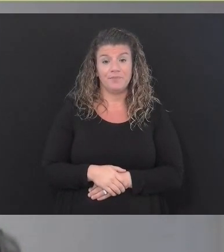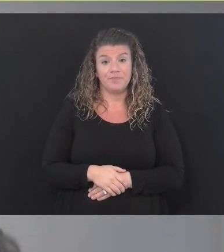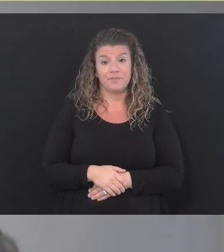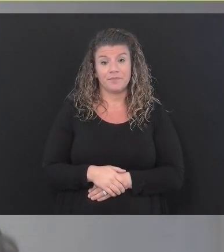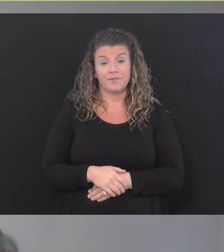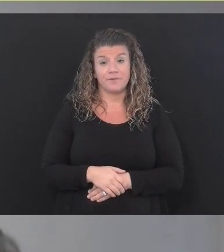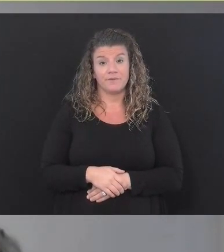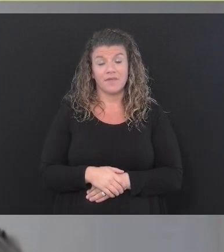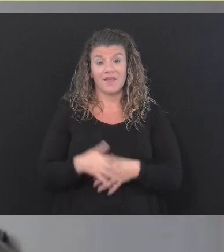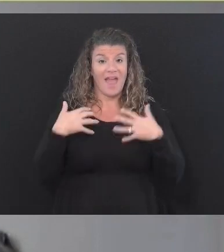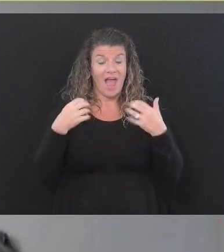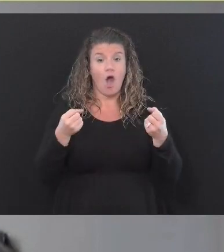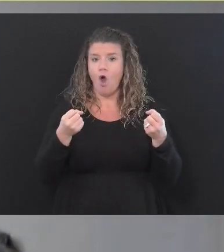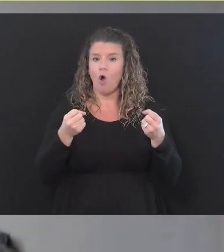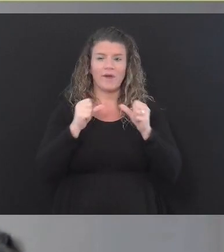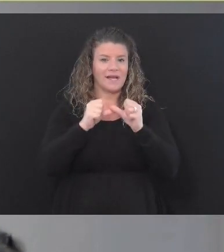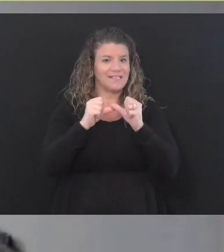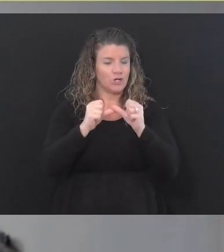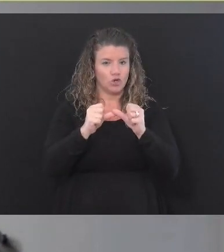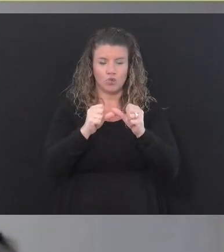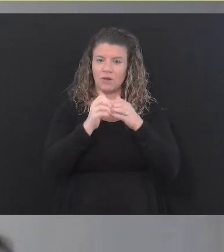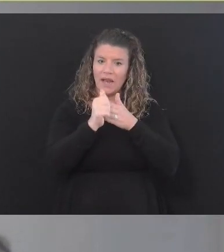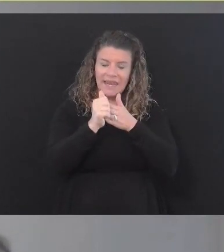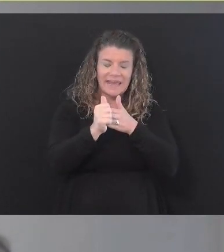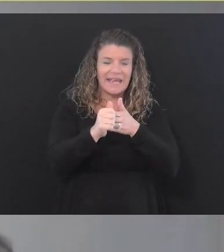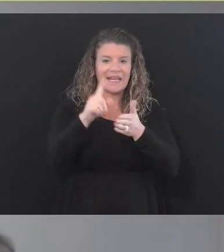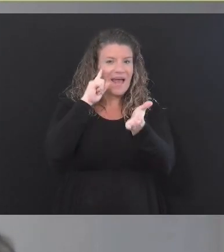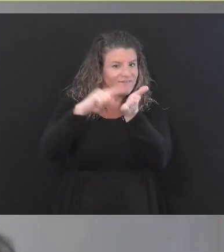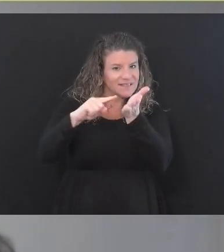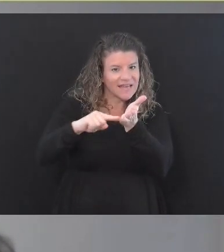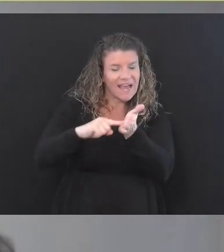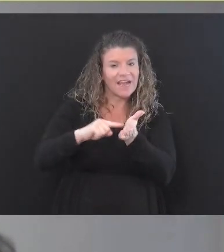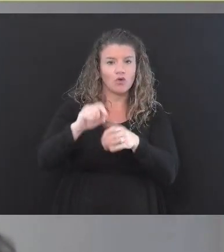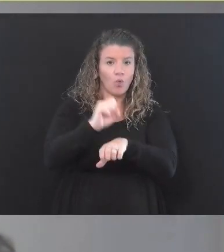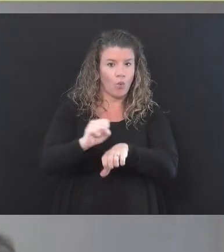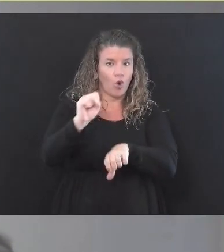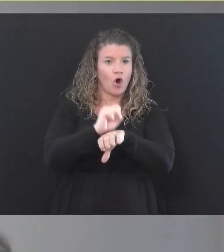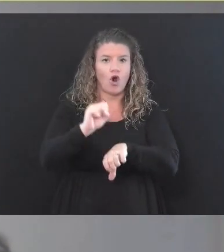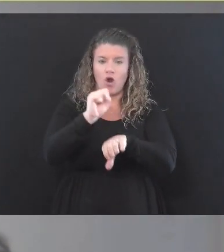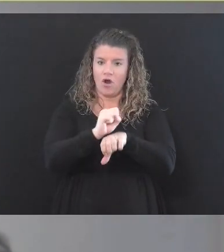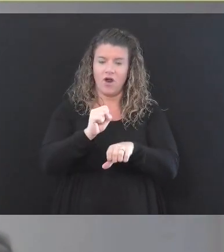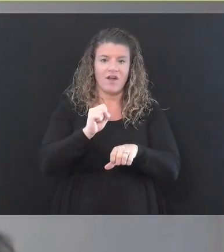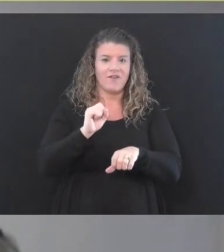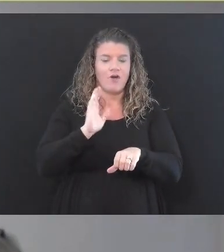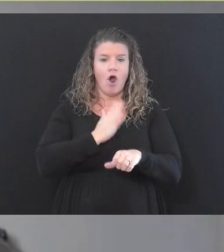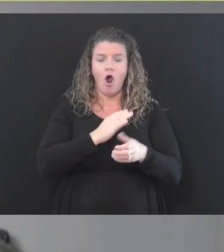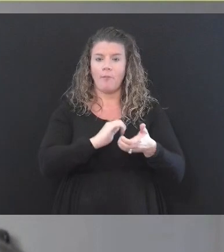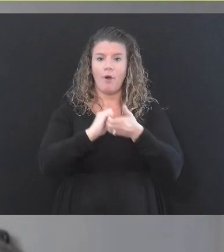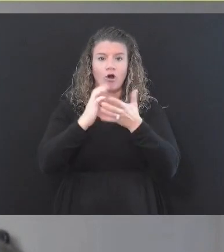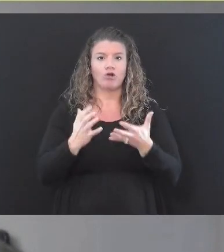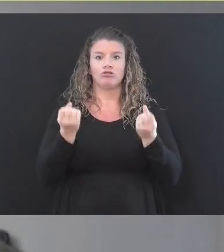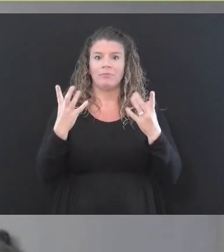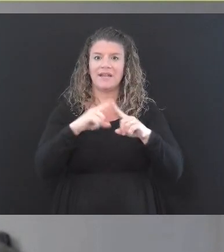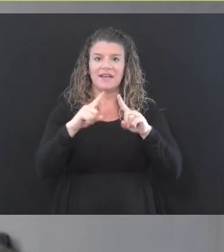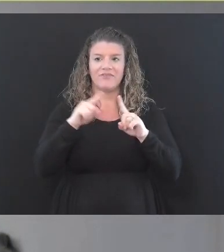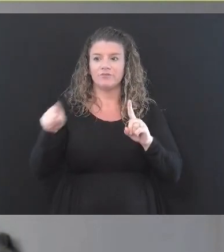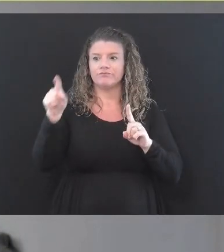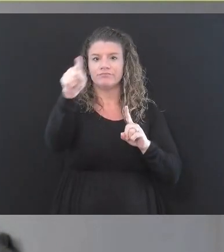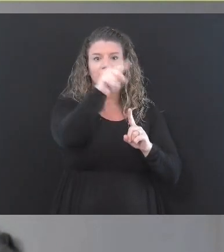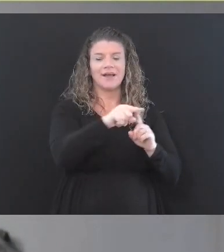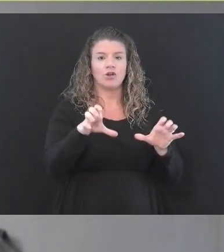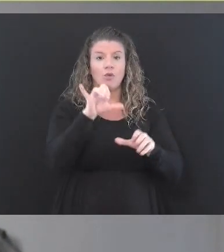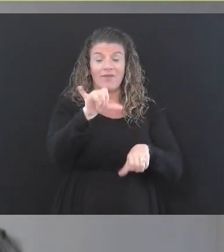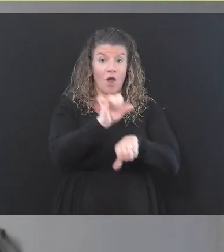at local and state levels in terms of the case and outbreak investigation work that's underway, and we appreciate the partnership of so many in doing that work. It